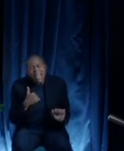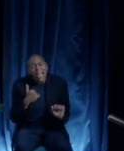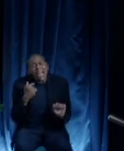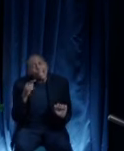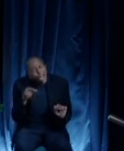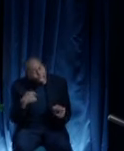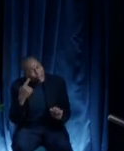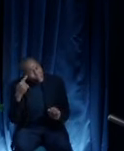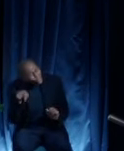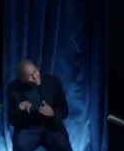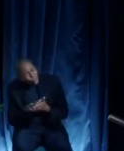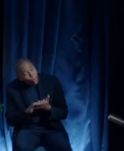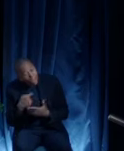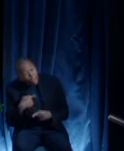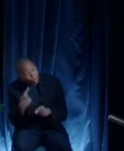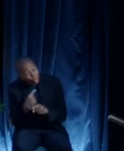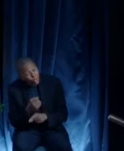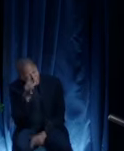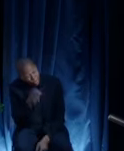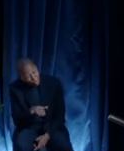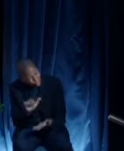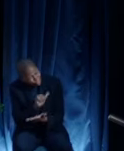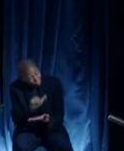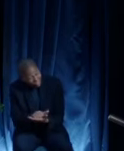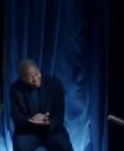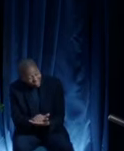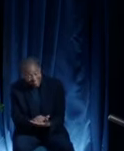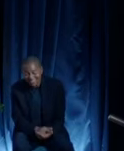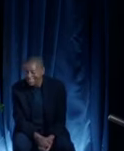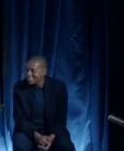bollocks. No. I think it's